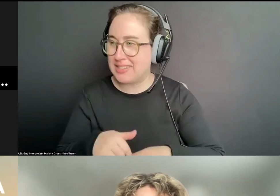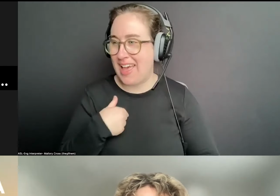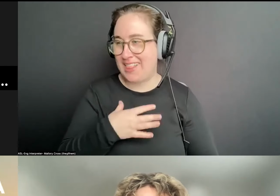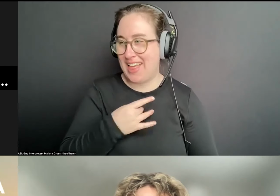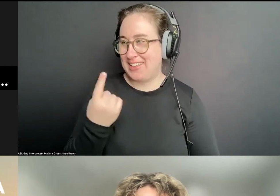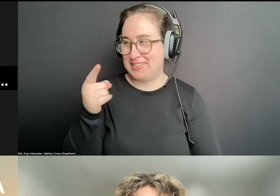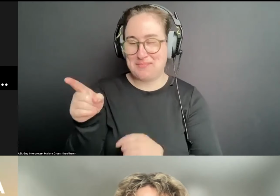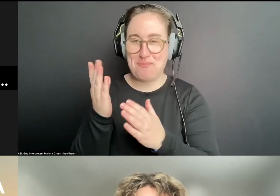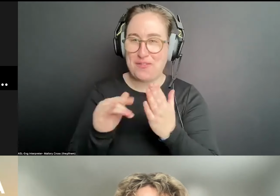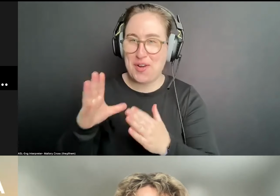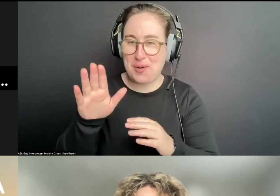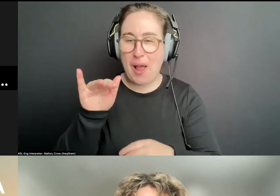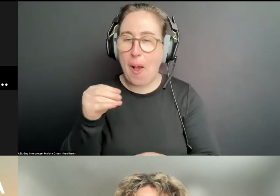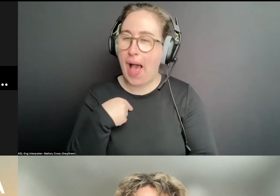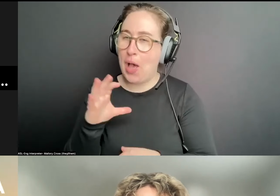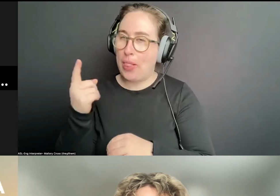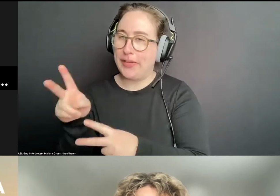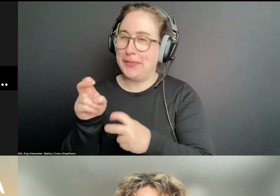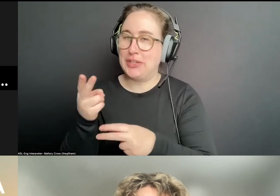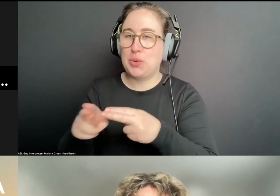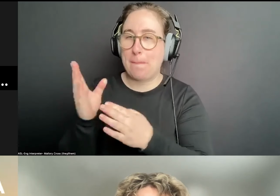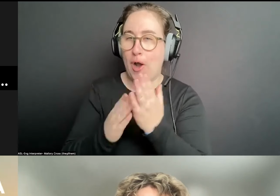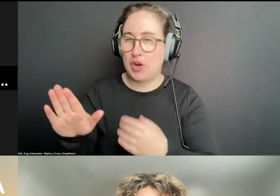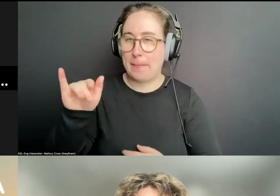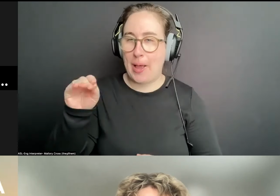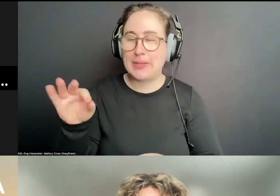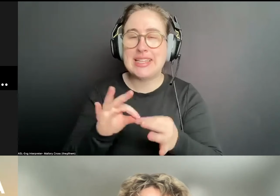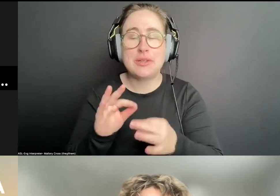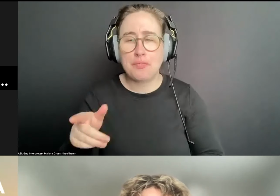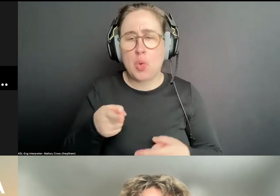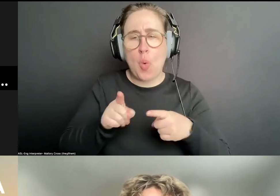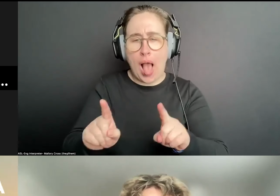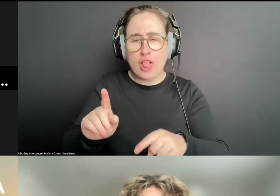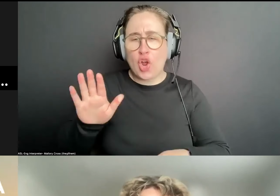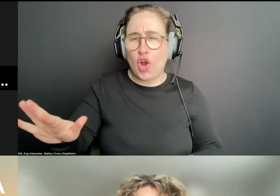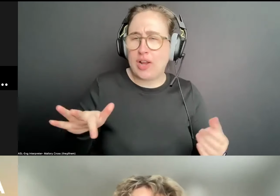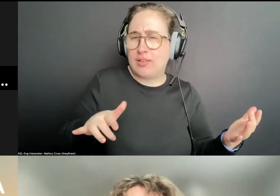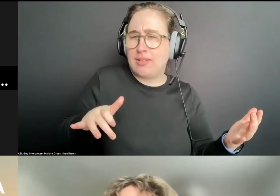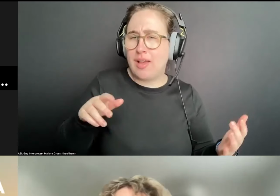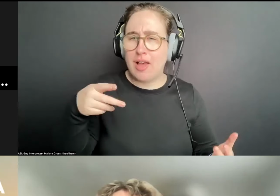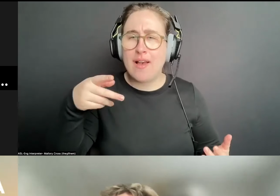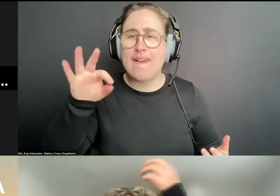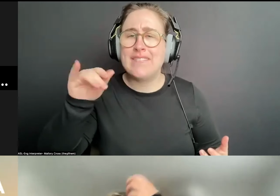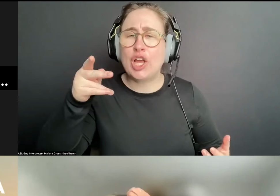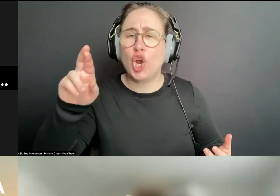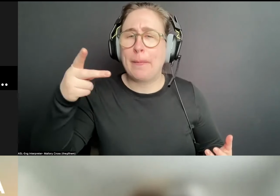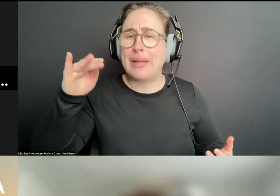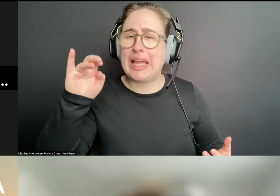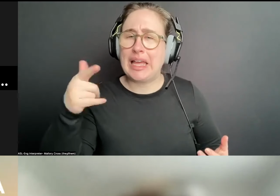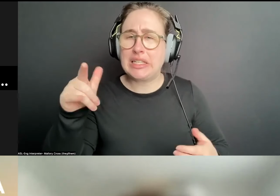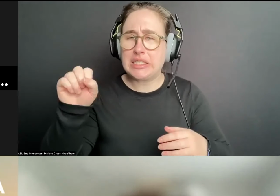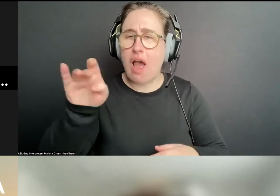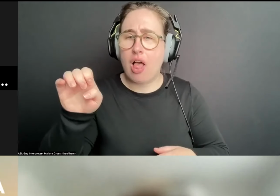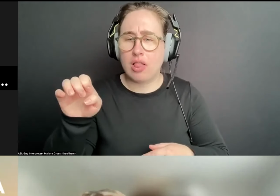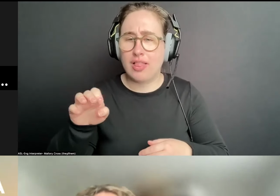a section of her bio that says, while her finger-picking style recalls early American rural